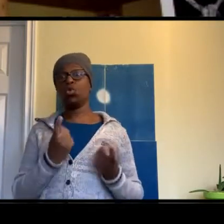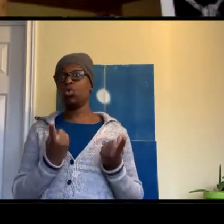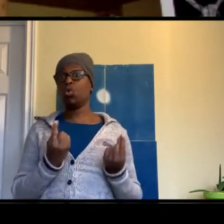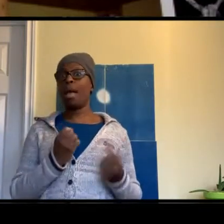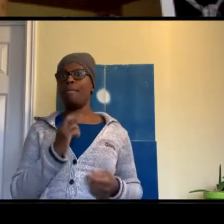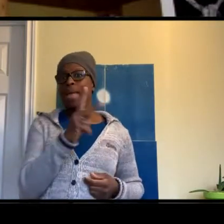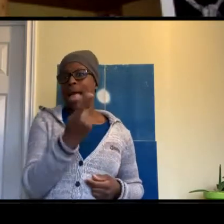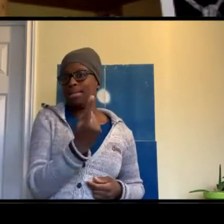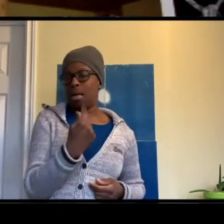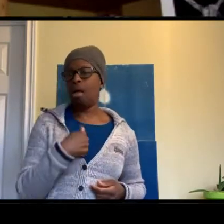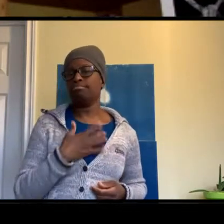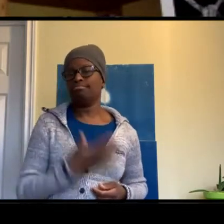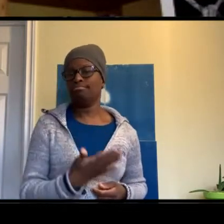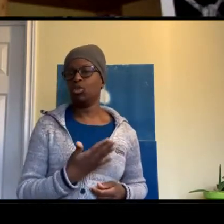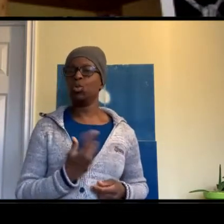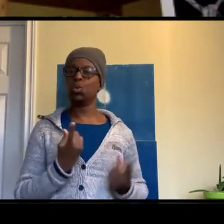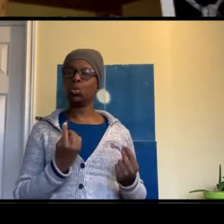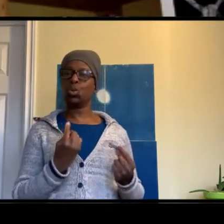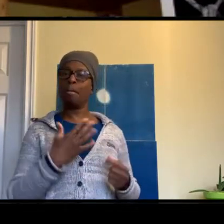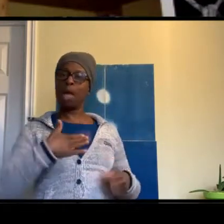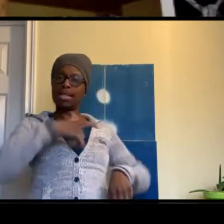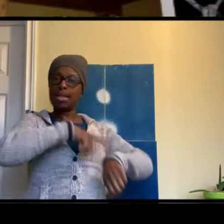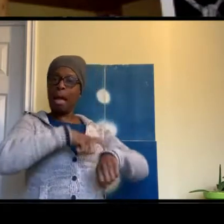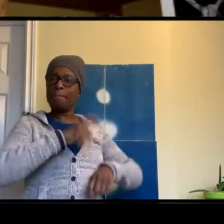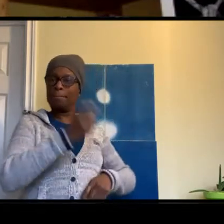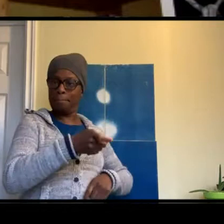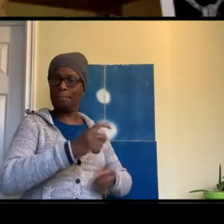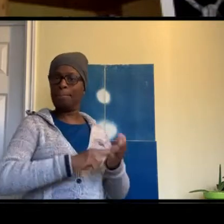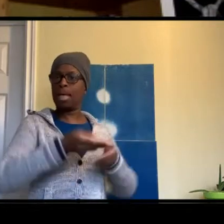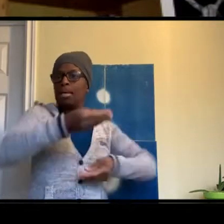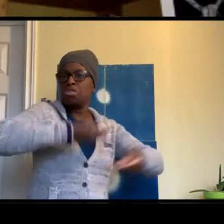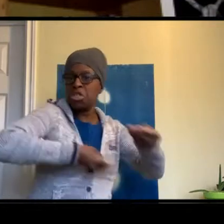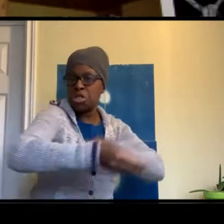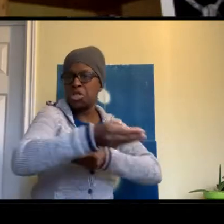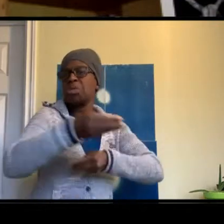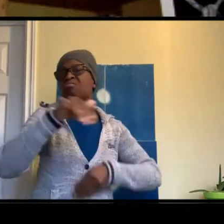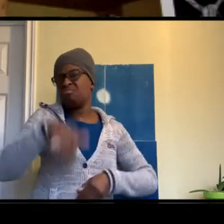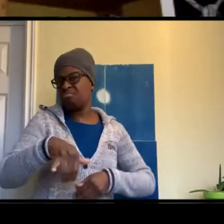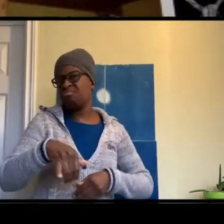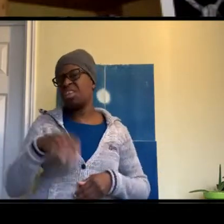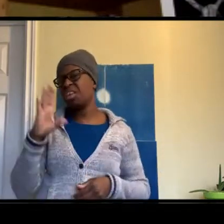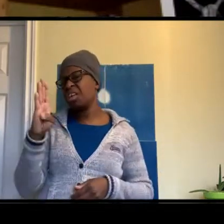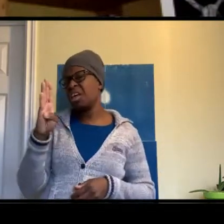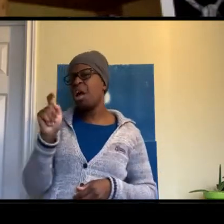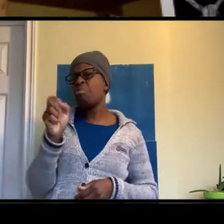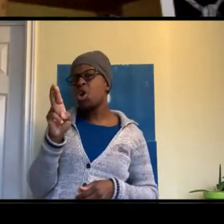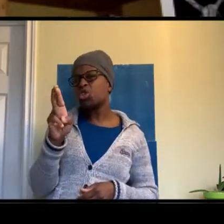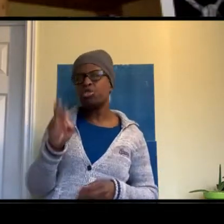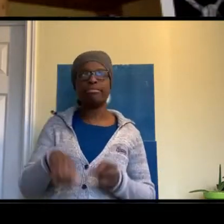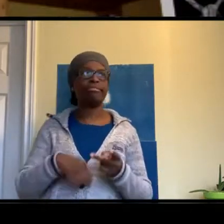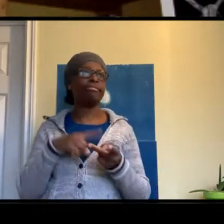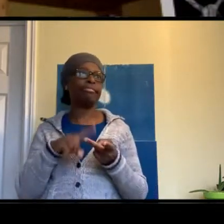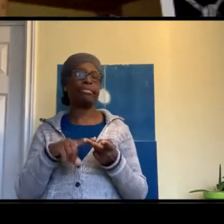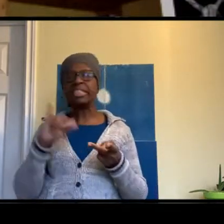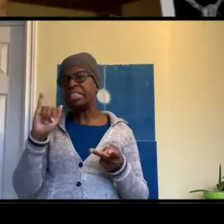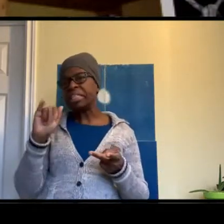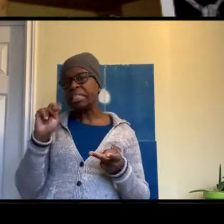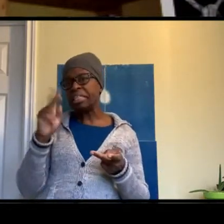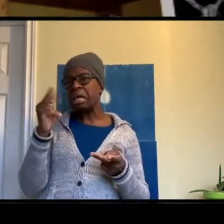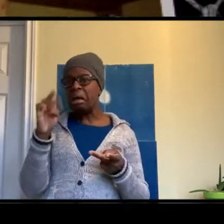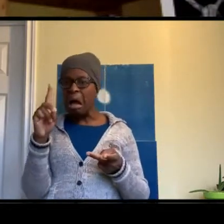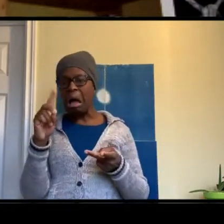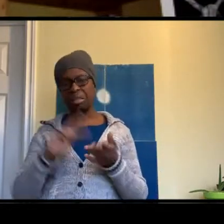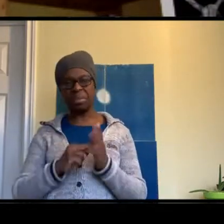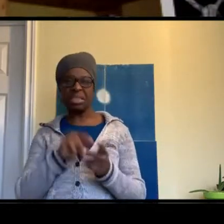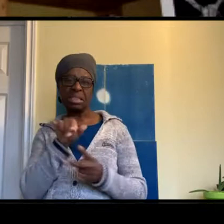skill set or wagon wheel, whatever that term is, not wagon wheel. I might design and give somebody